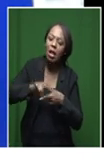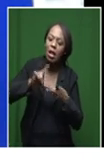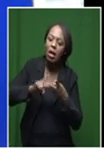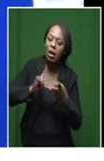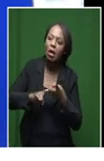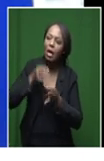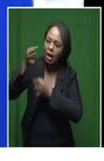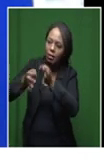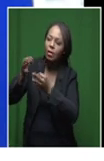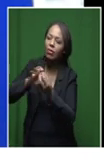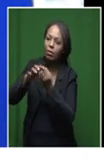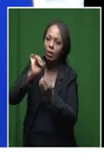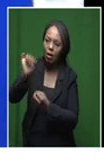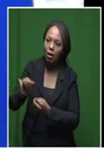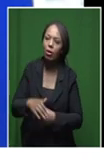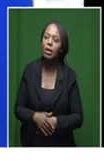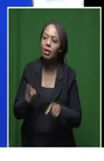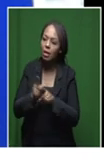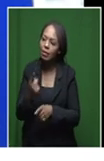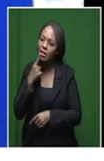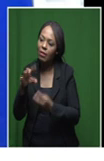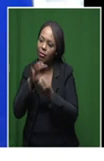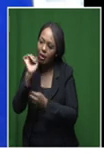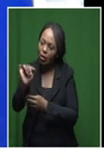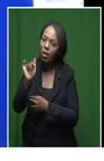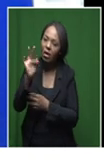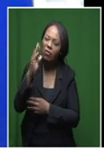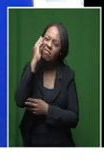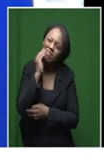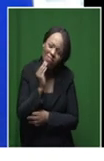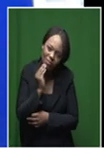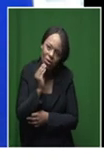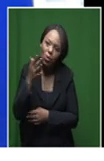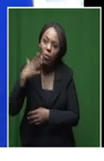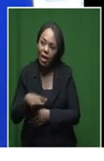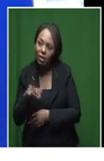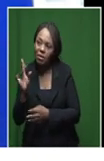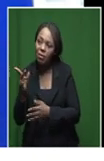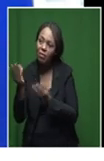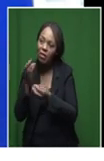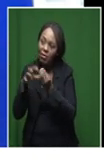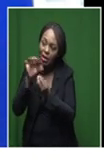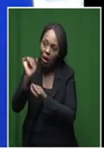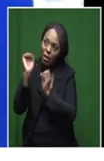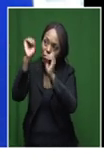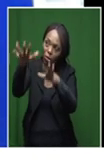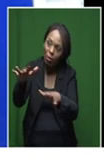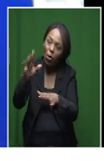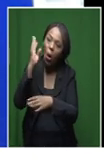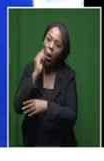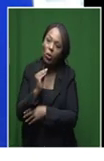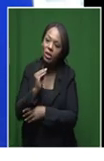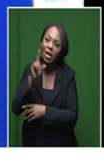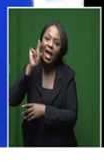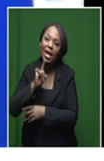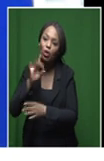get old, would you like a family member to look after them if you're not able to look after yourself? Would you want to go to an old age